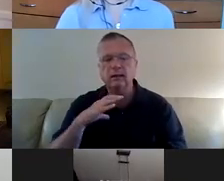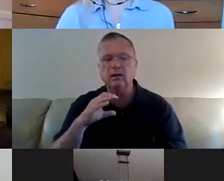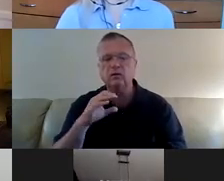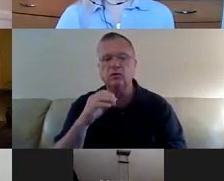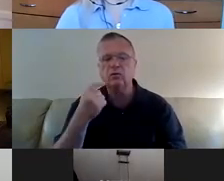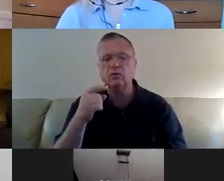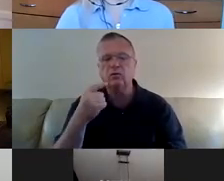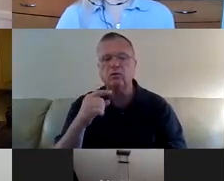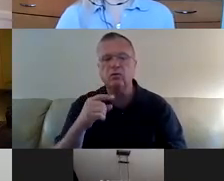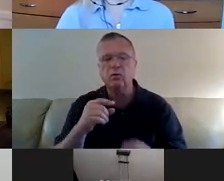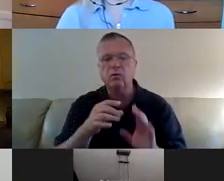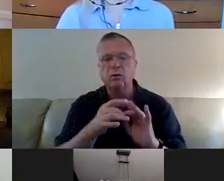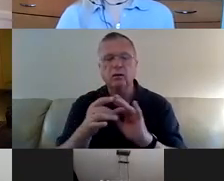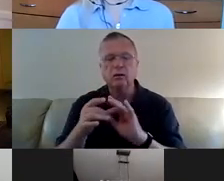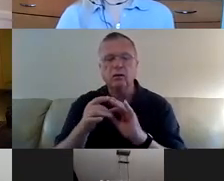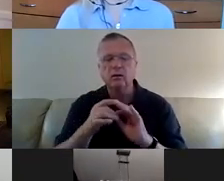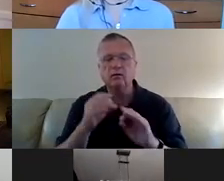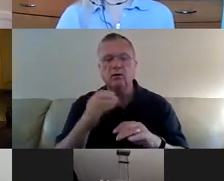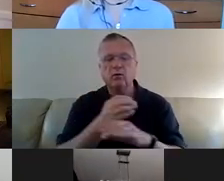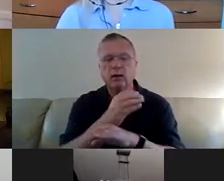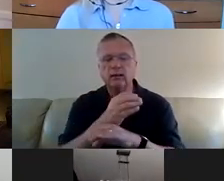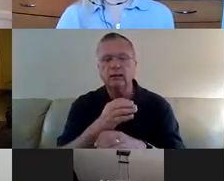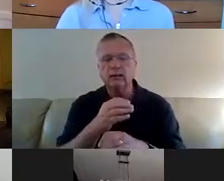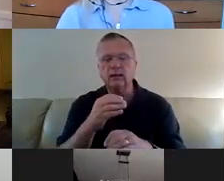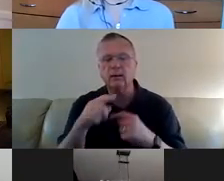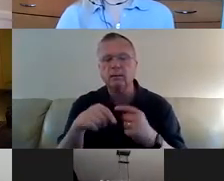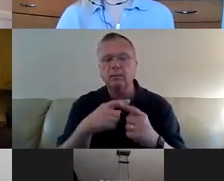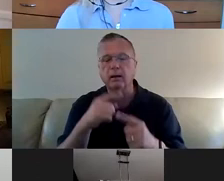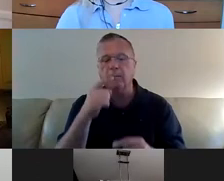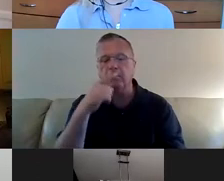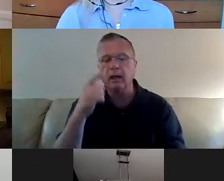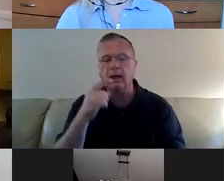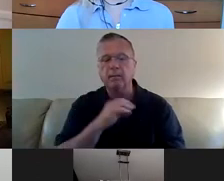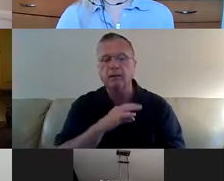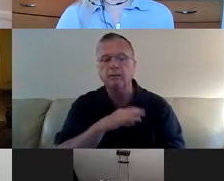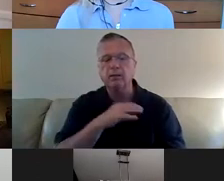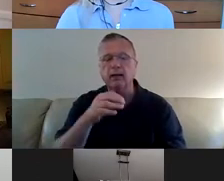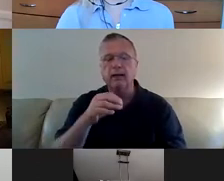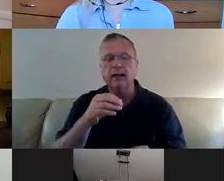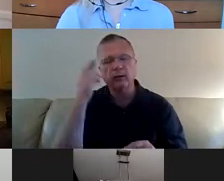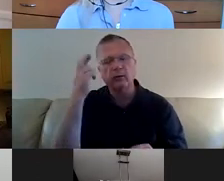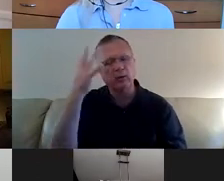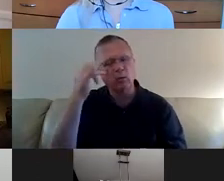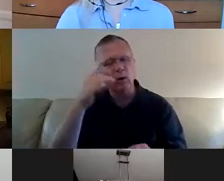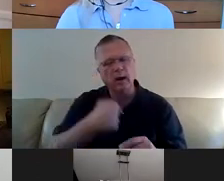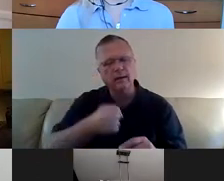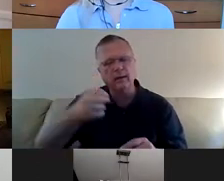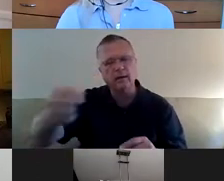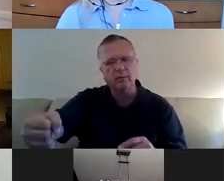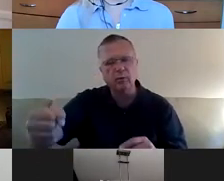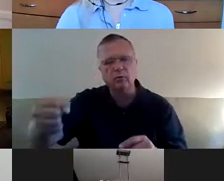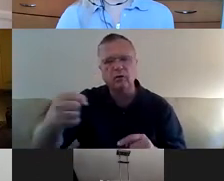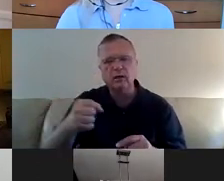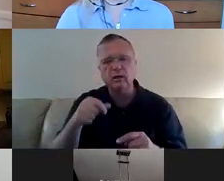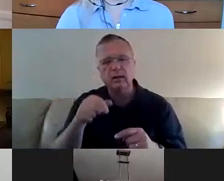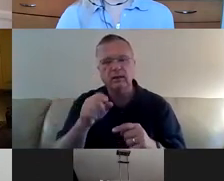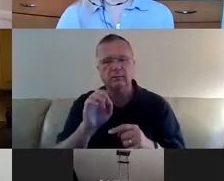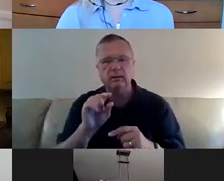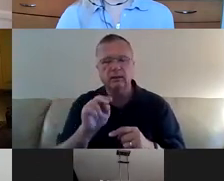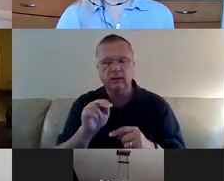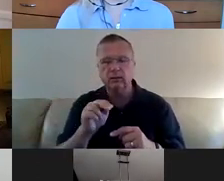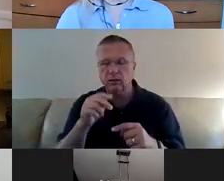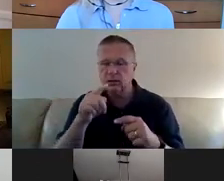Black Pittsburghers and the reasons for this displacement. The petition is valid in accordance with the Home Rule